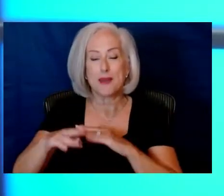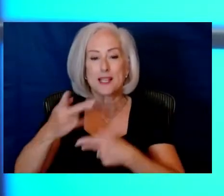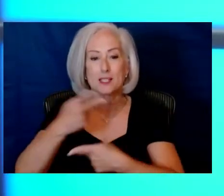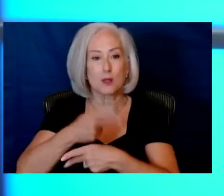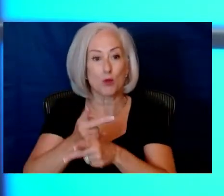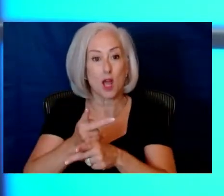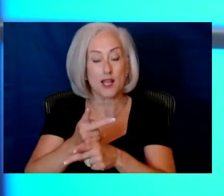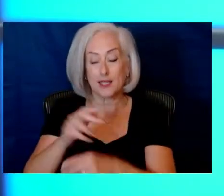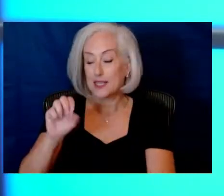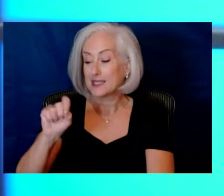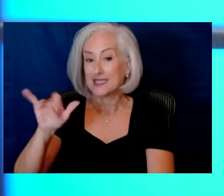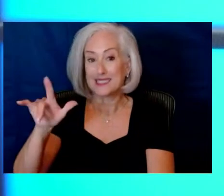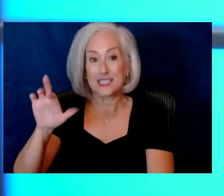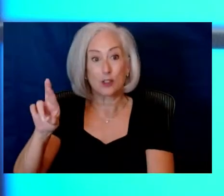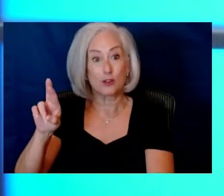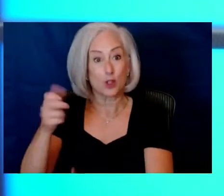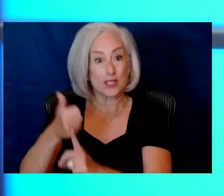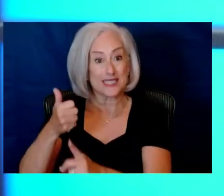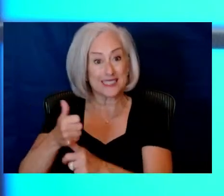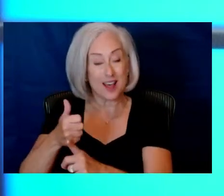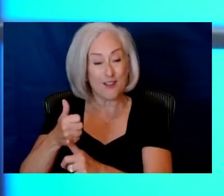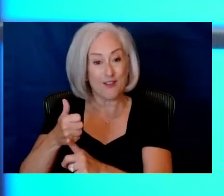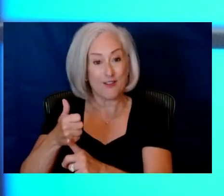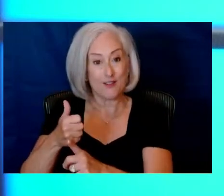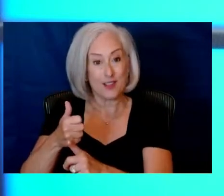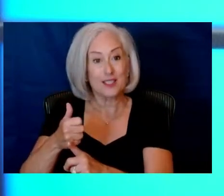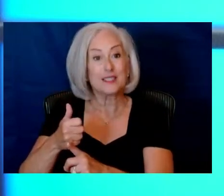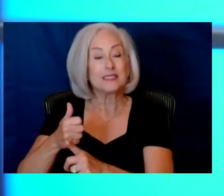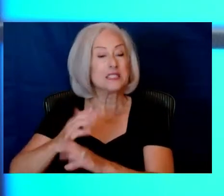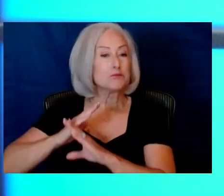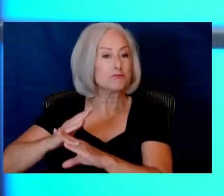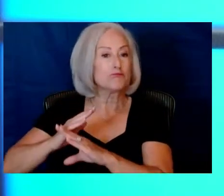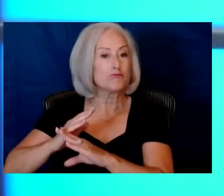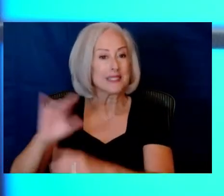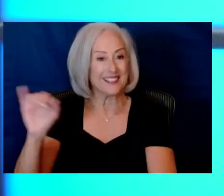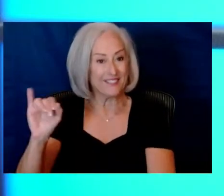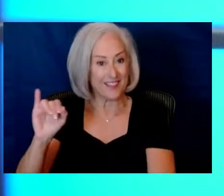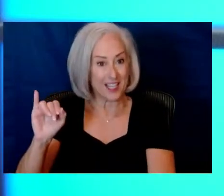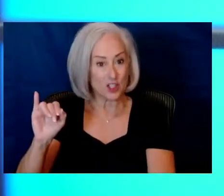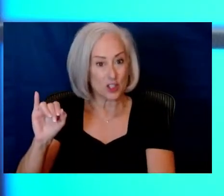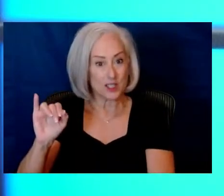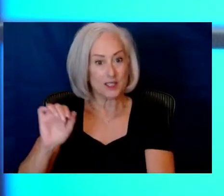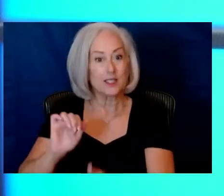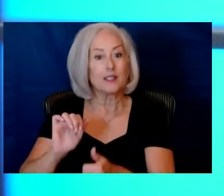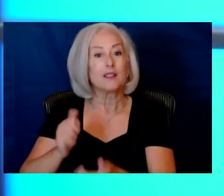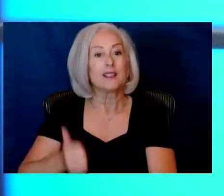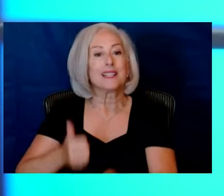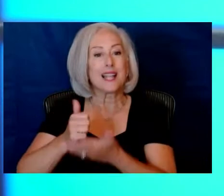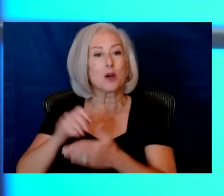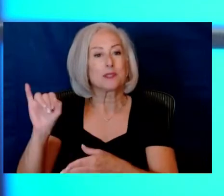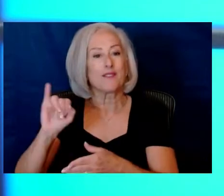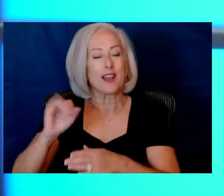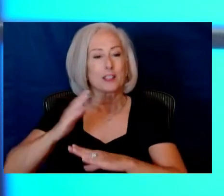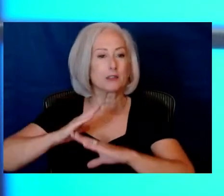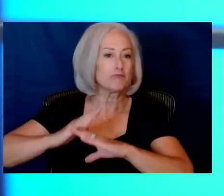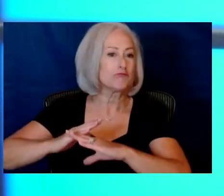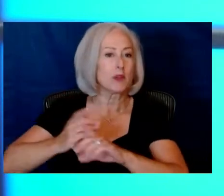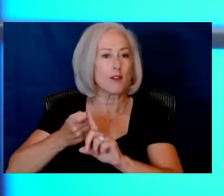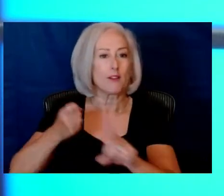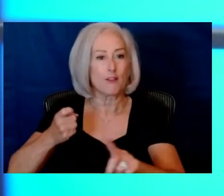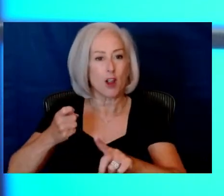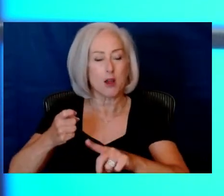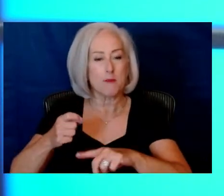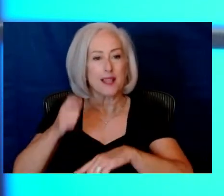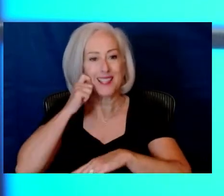anti-infective, so that keeps that infection away from the burn tissue. Probably our biggest standard now is more like